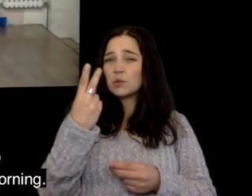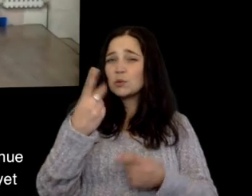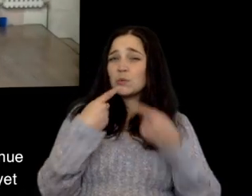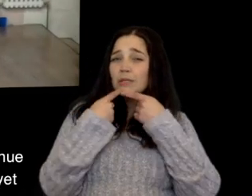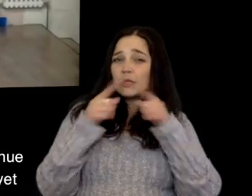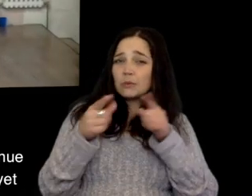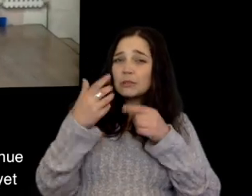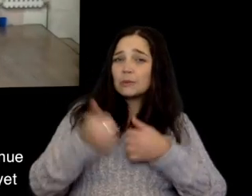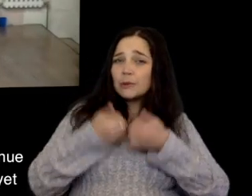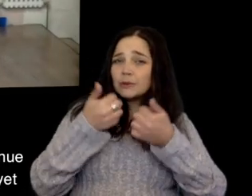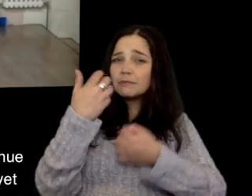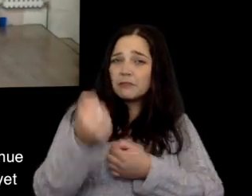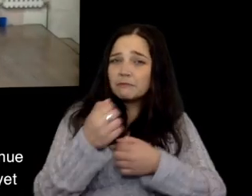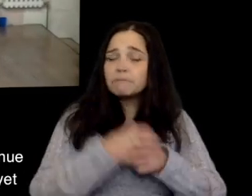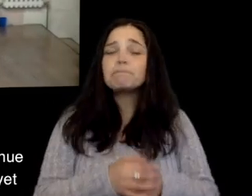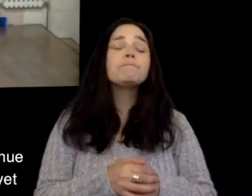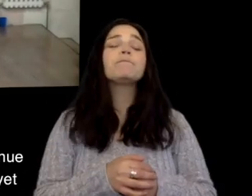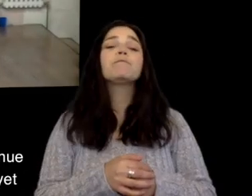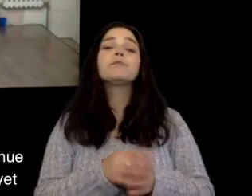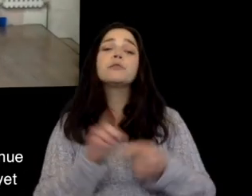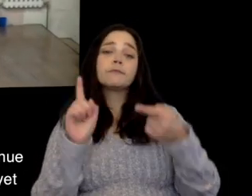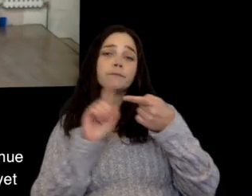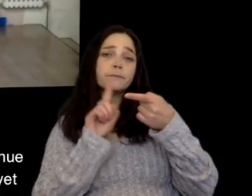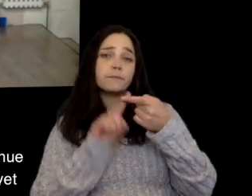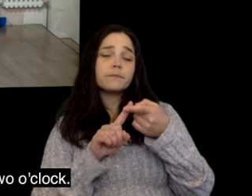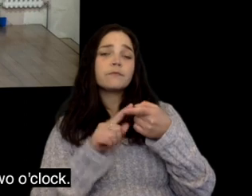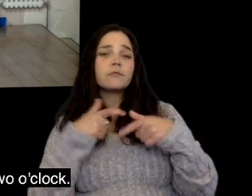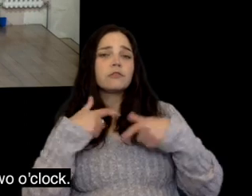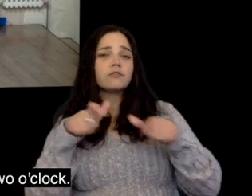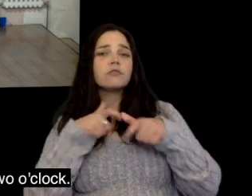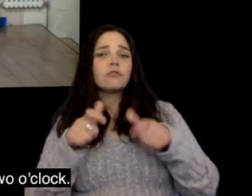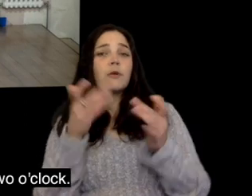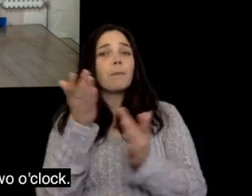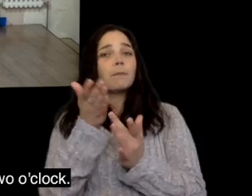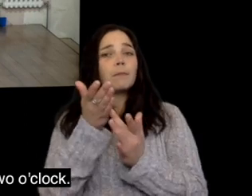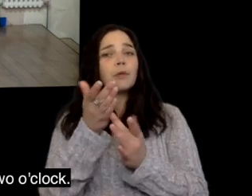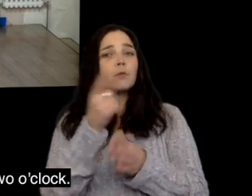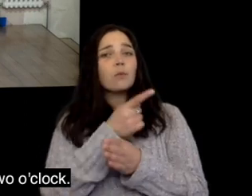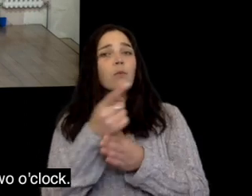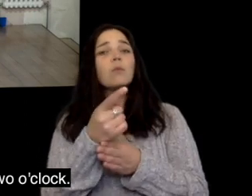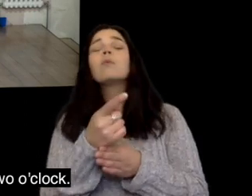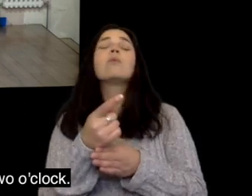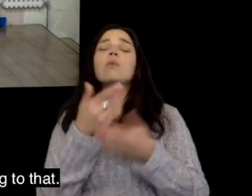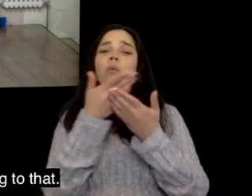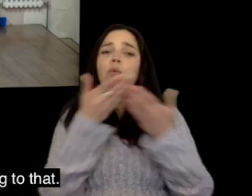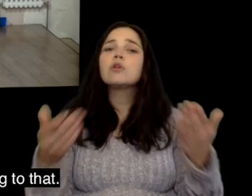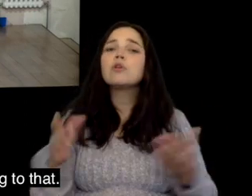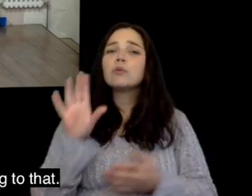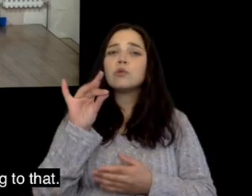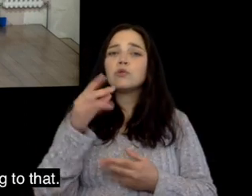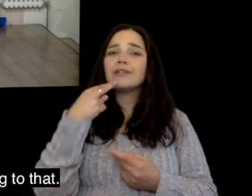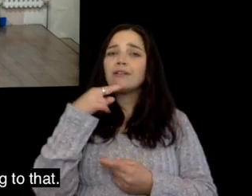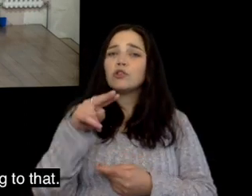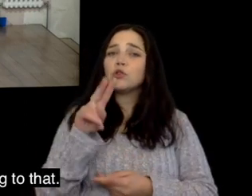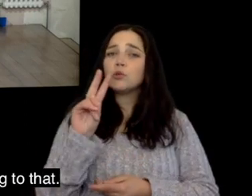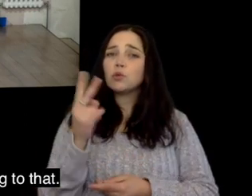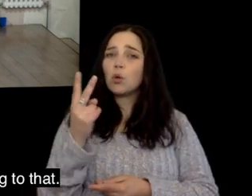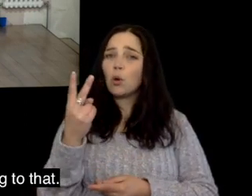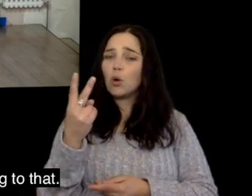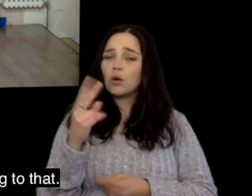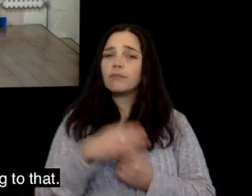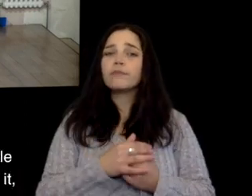Just one or two announcements this morning. First of all, we continue with midweek worship on Tuesday afternoon at